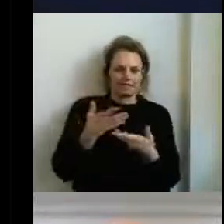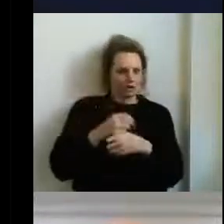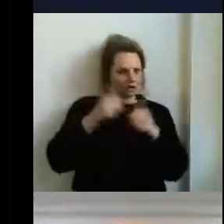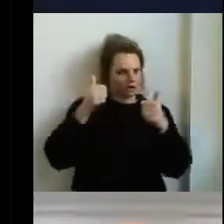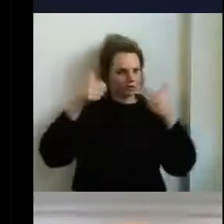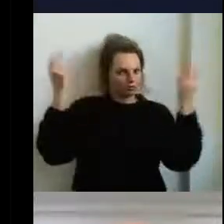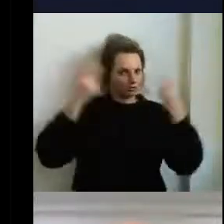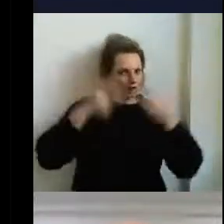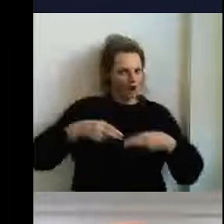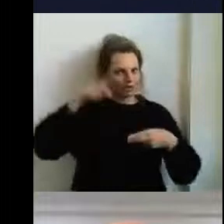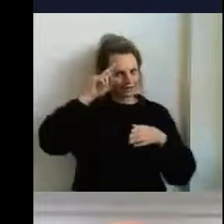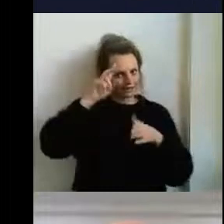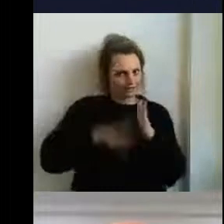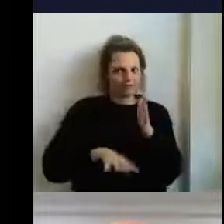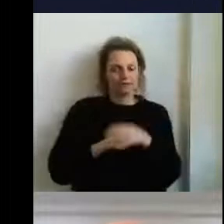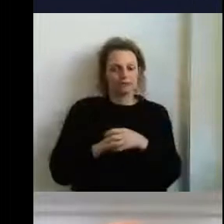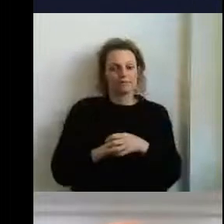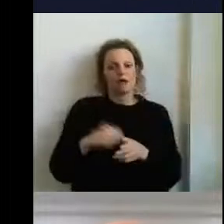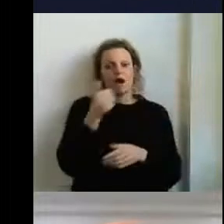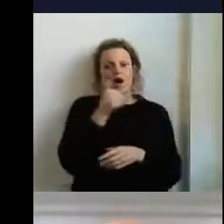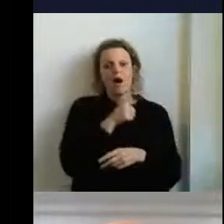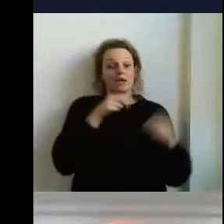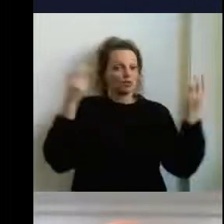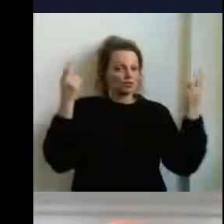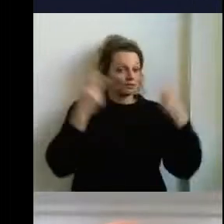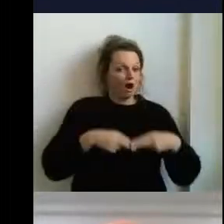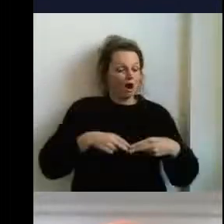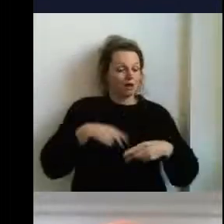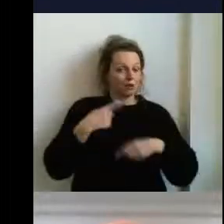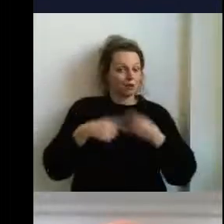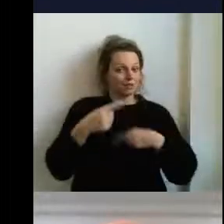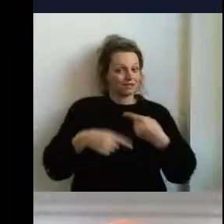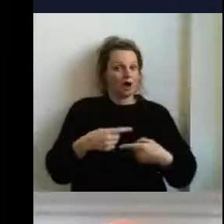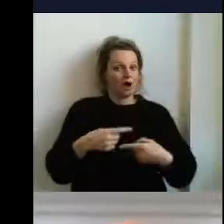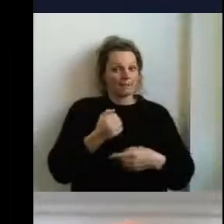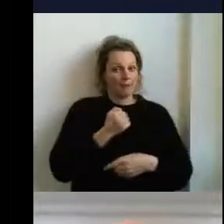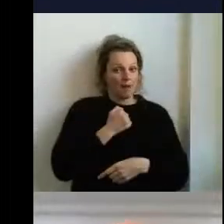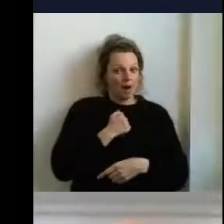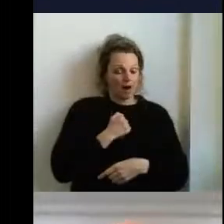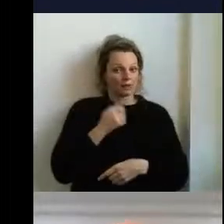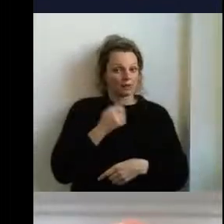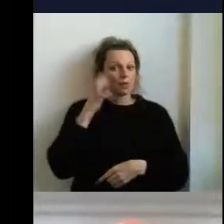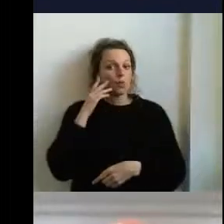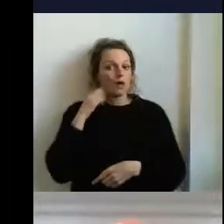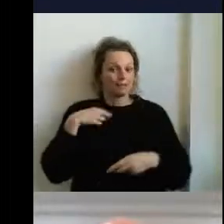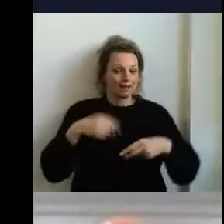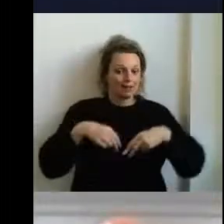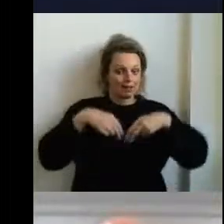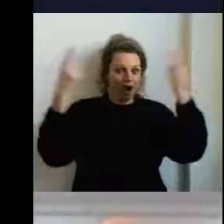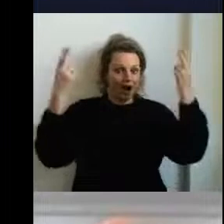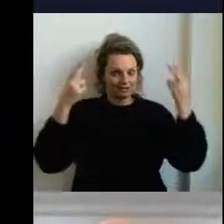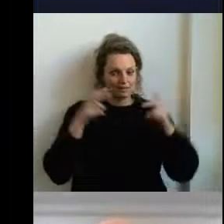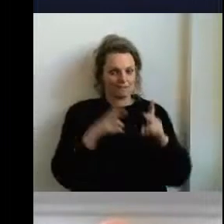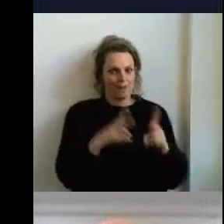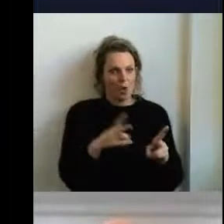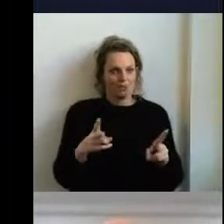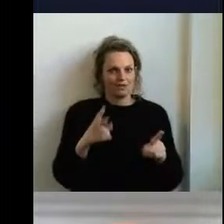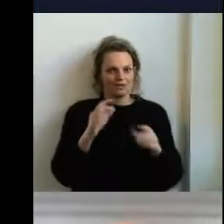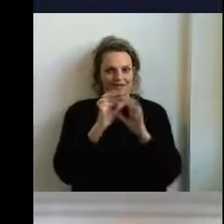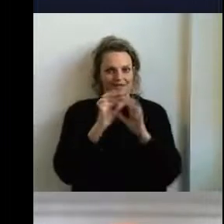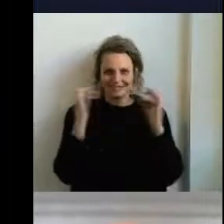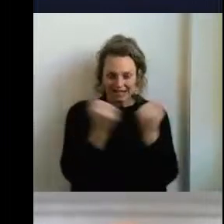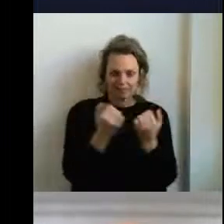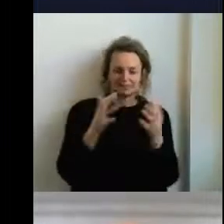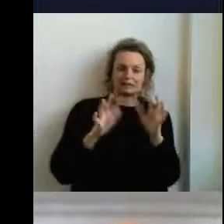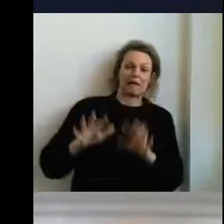experiences. I use dark mode all the time on my devices. I promise you, the minute I go into light mode on Teams now, I'm just like, you know, again, I'm like, I just can't